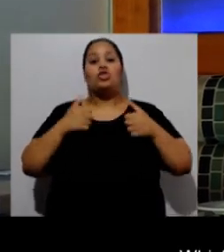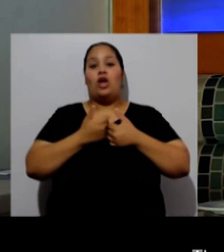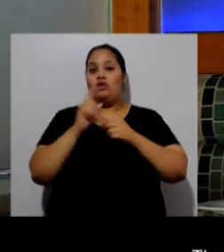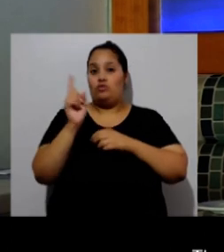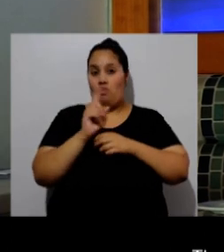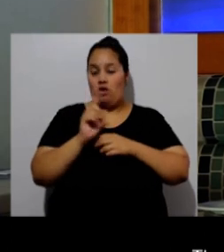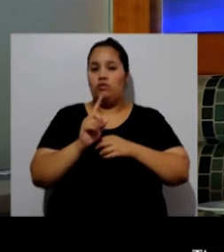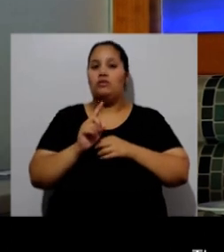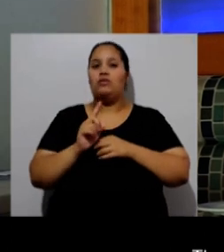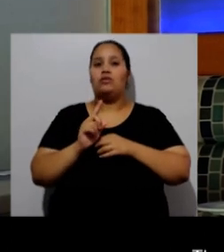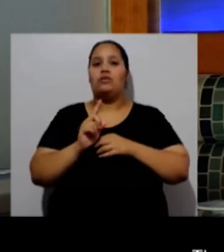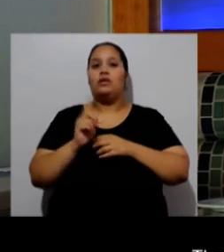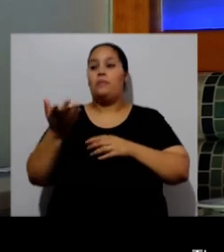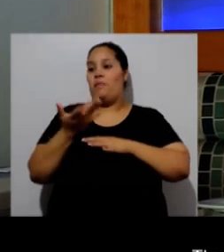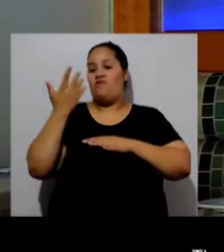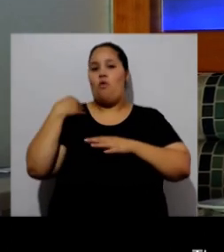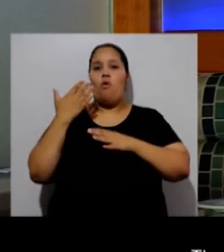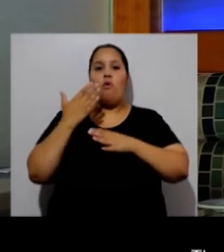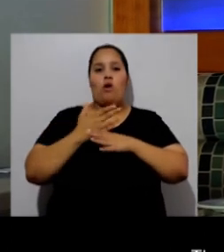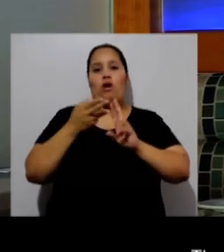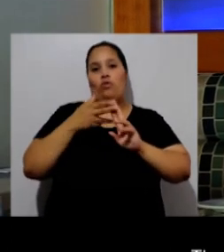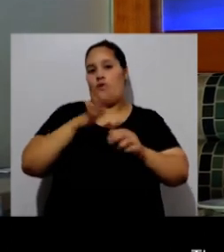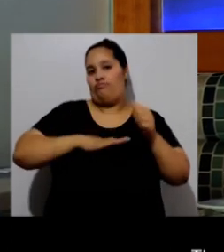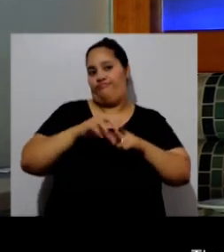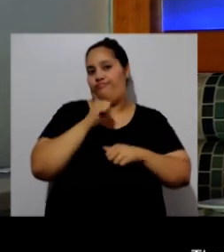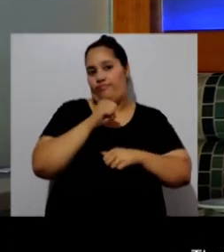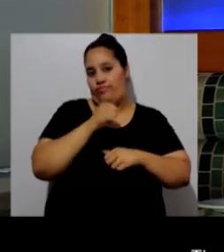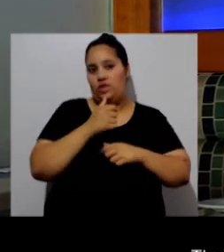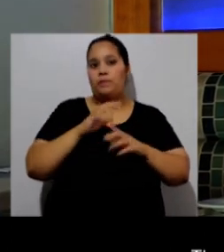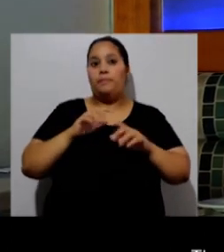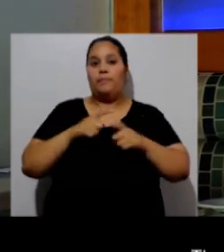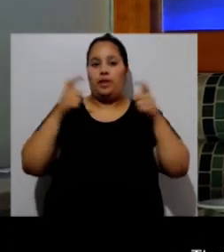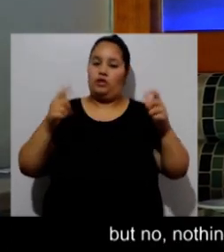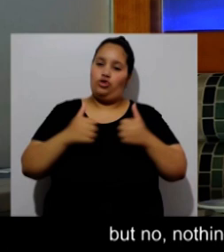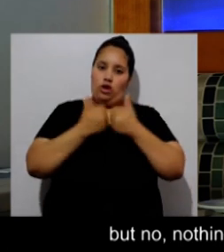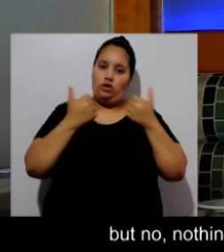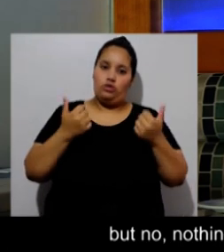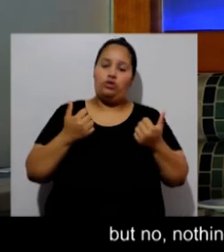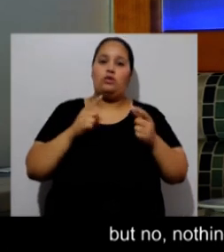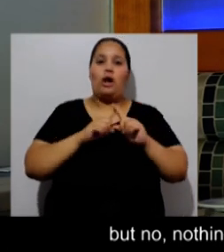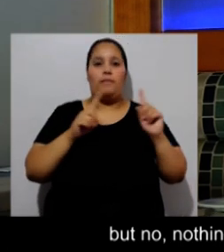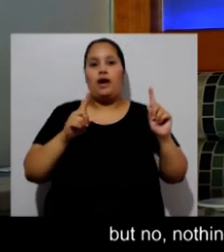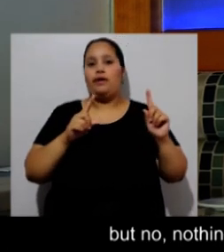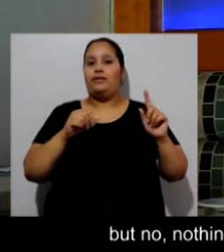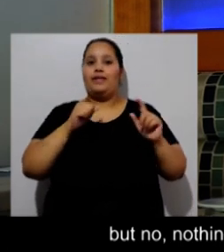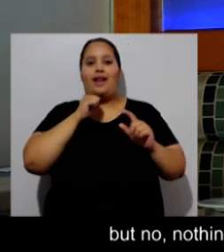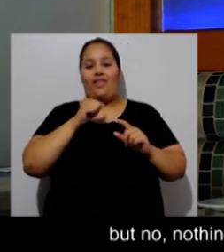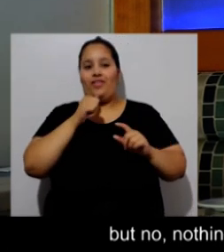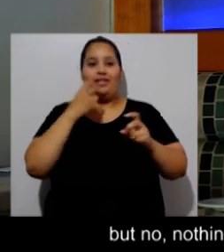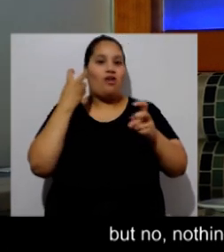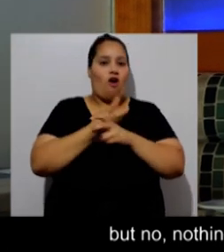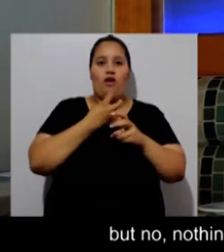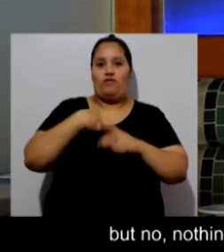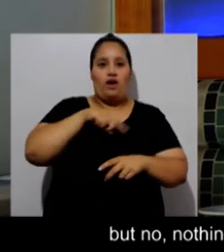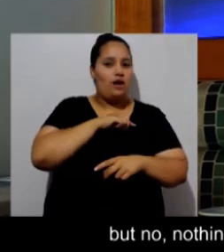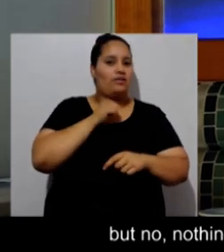firstly, they've never worked in the industry before. That was the biggest challenge that we faced, but no, nothing was too